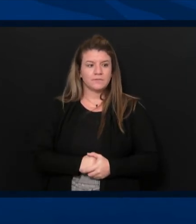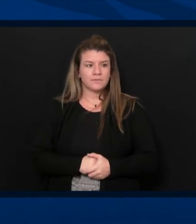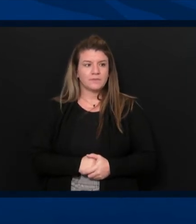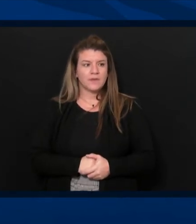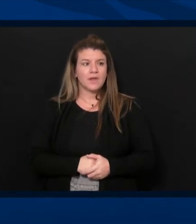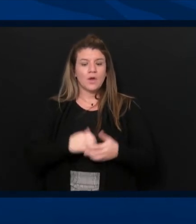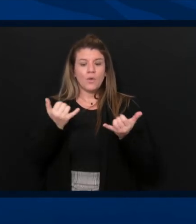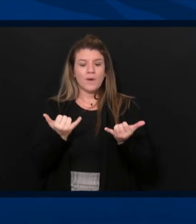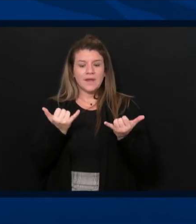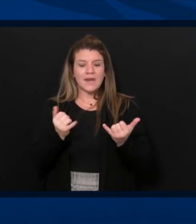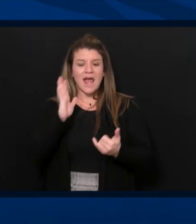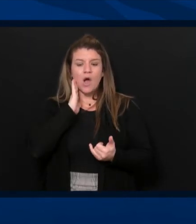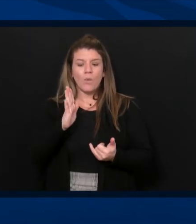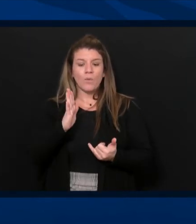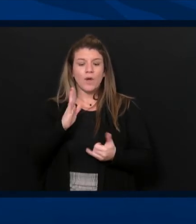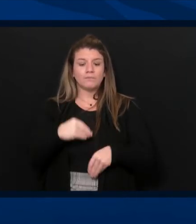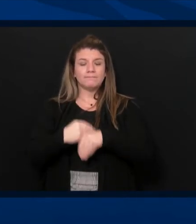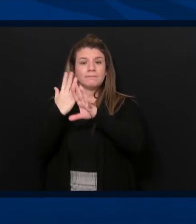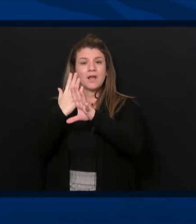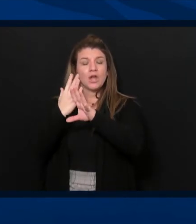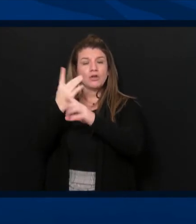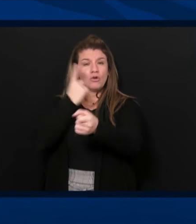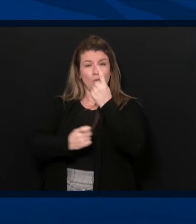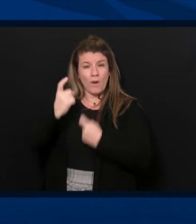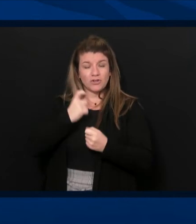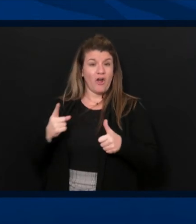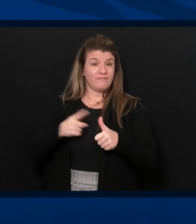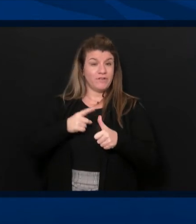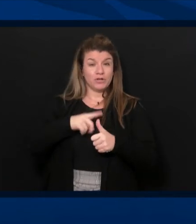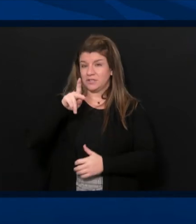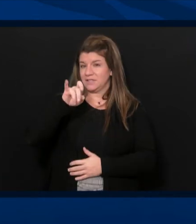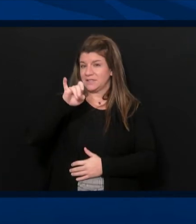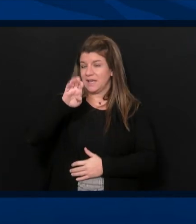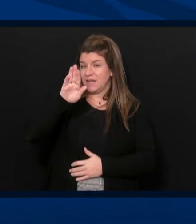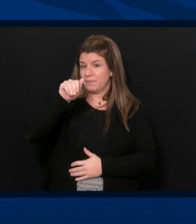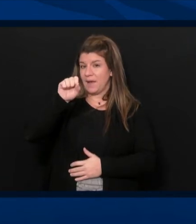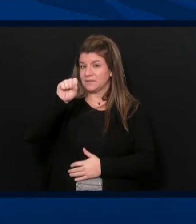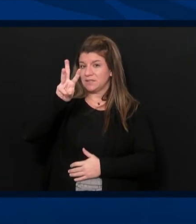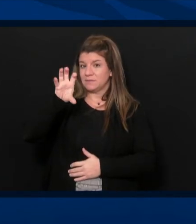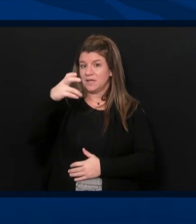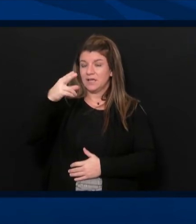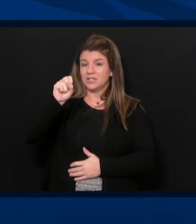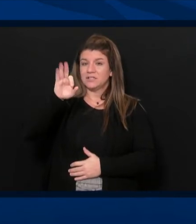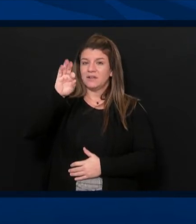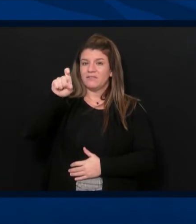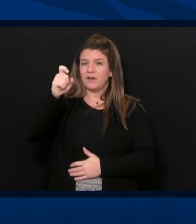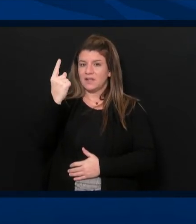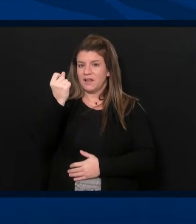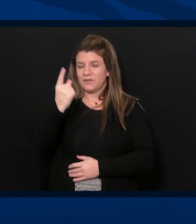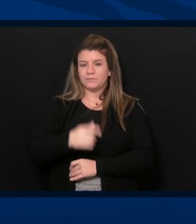We'll now go to media questions. Our first today is from Kenny Bass with WCHS and Fox 11.